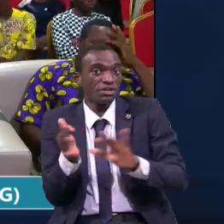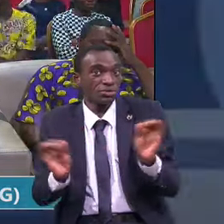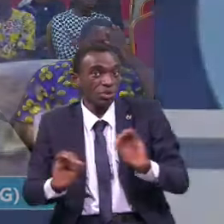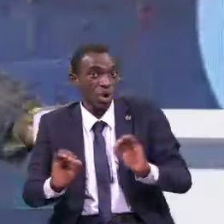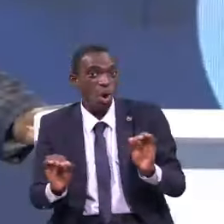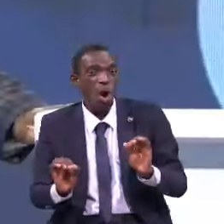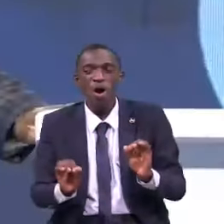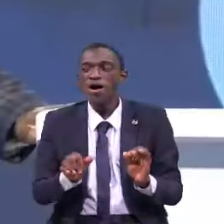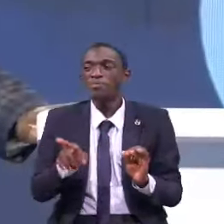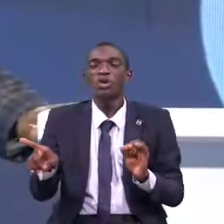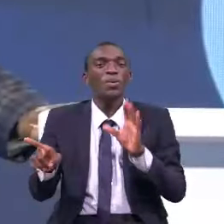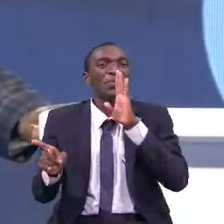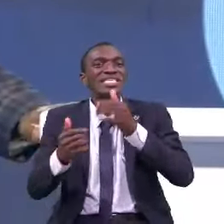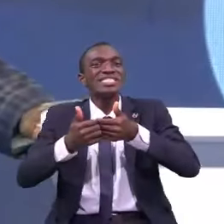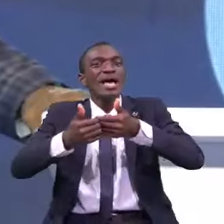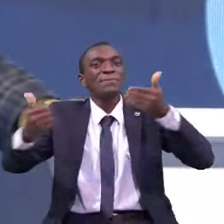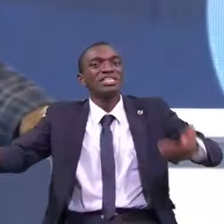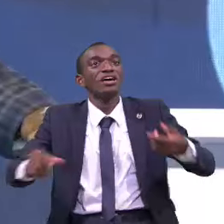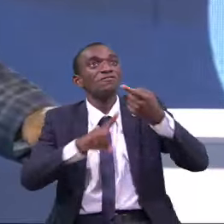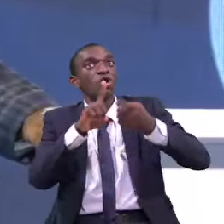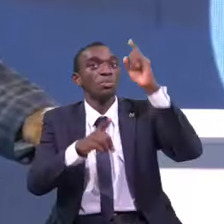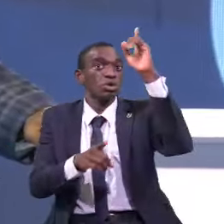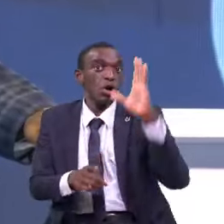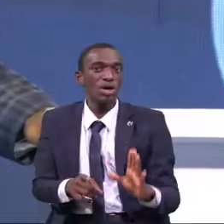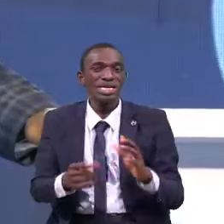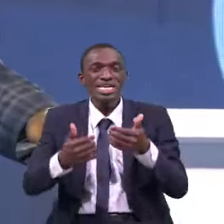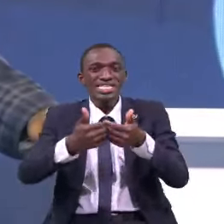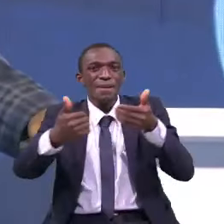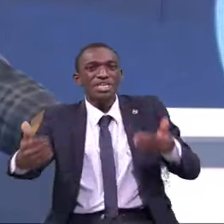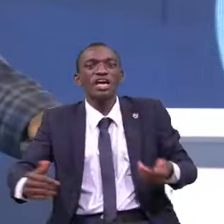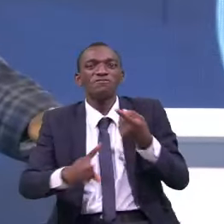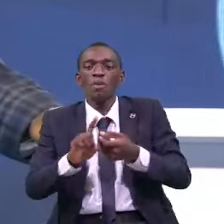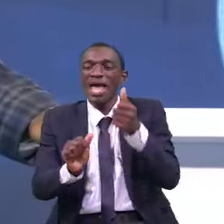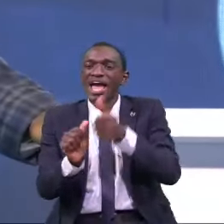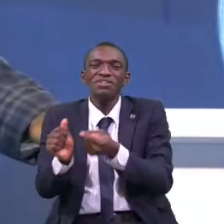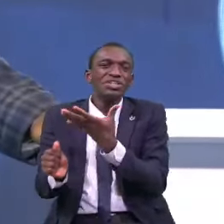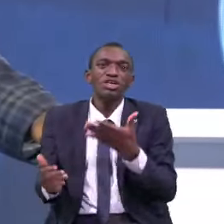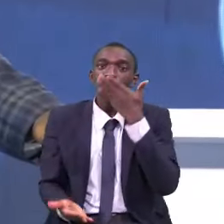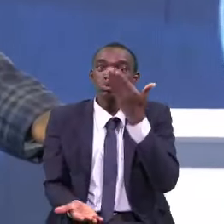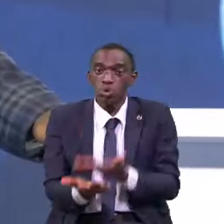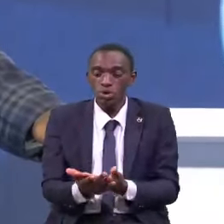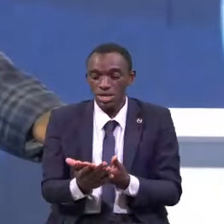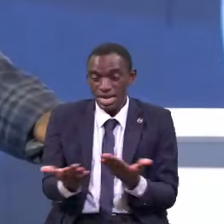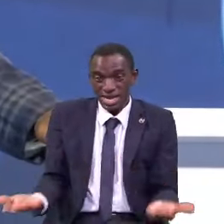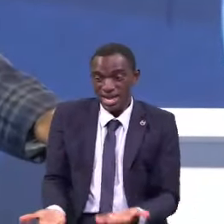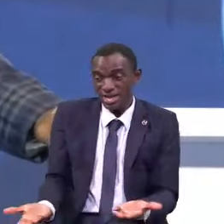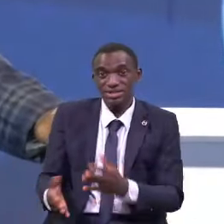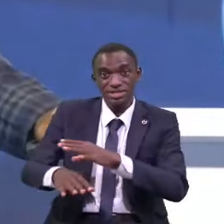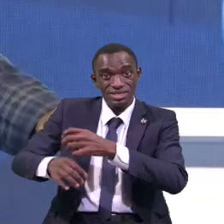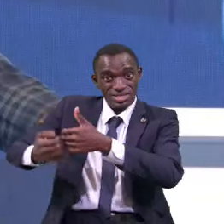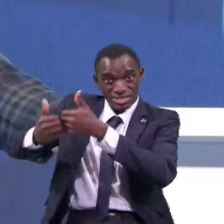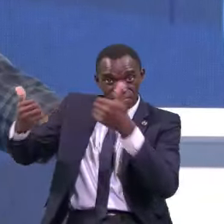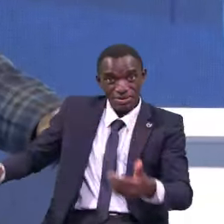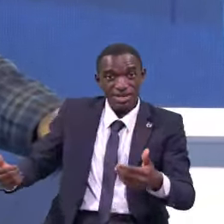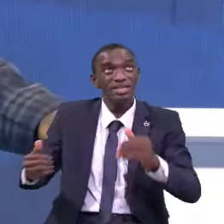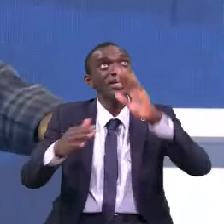from God. He'll be separated from everything good. He'll be separated from on earth and in heaven